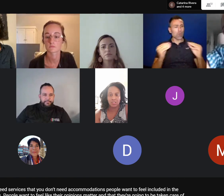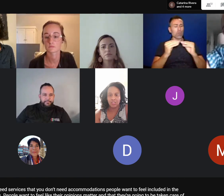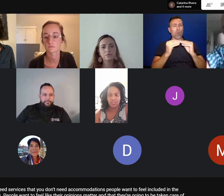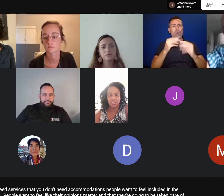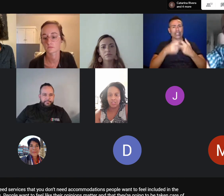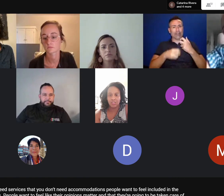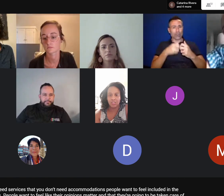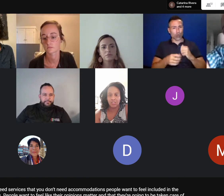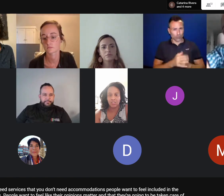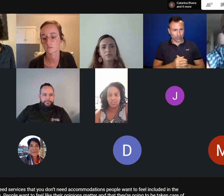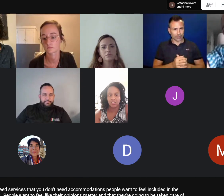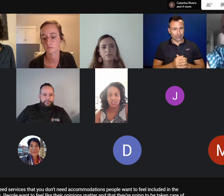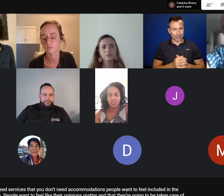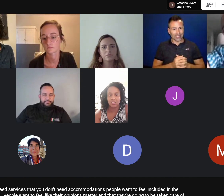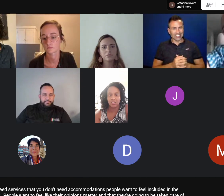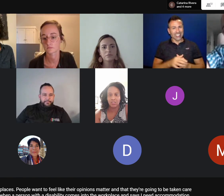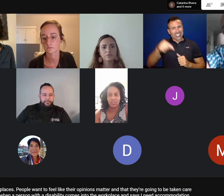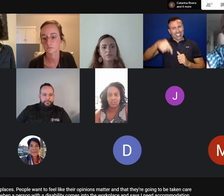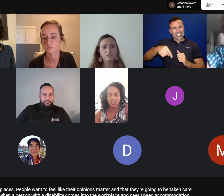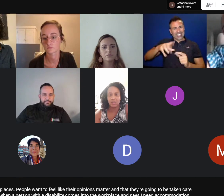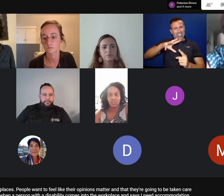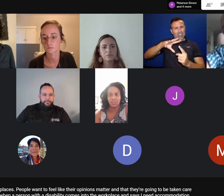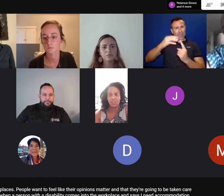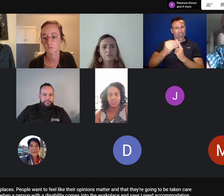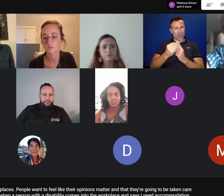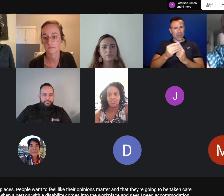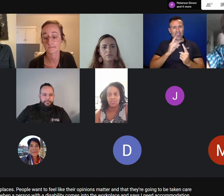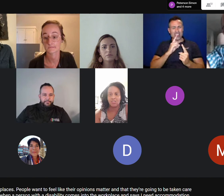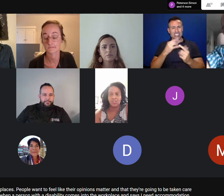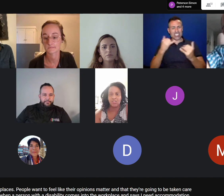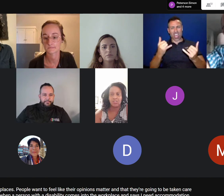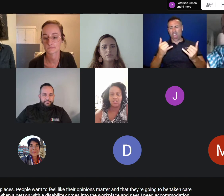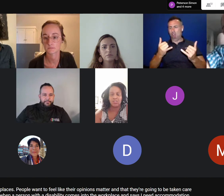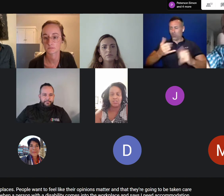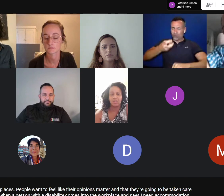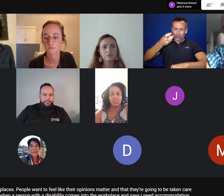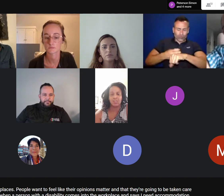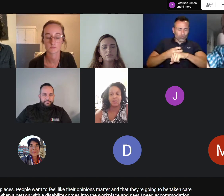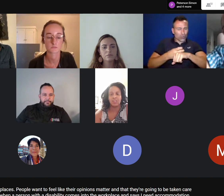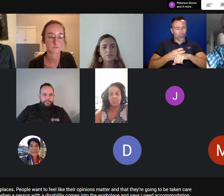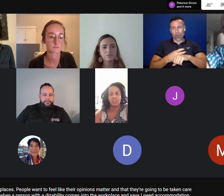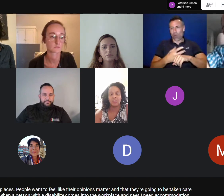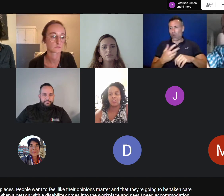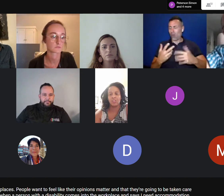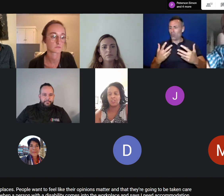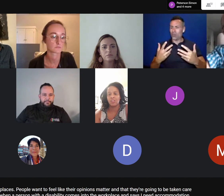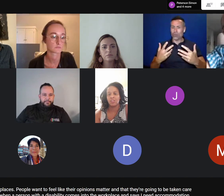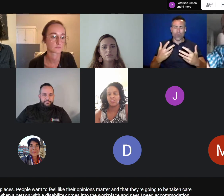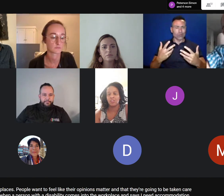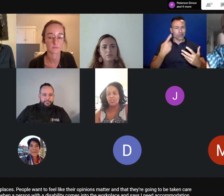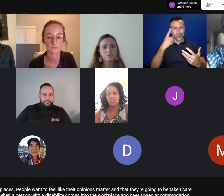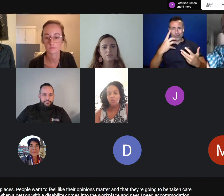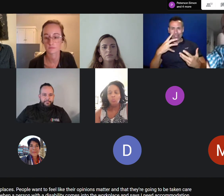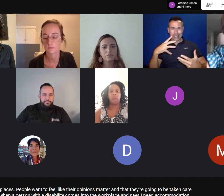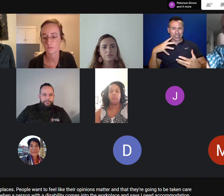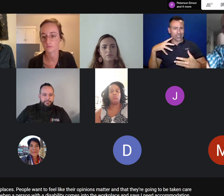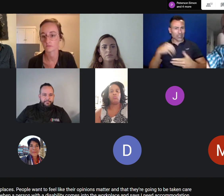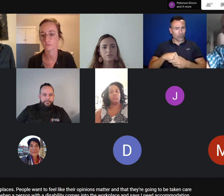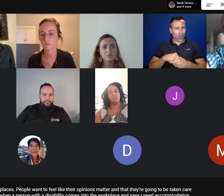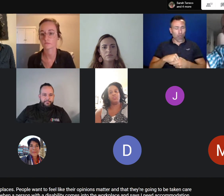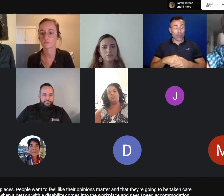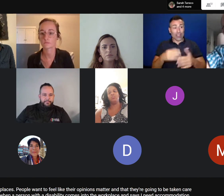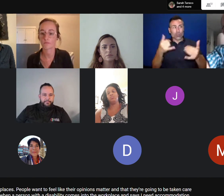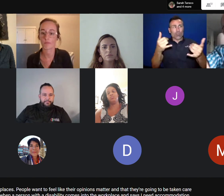a requirement for the person with a disability to pass, to hide, to not make it obvious that they need